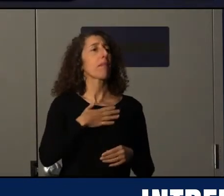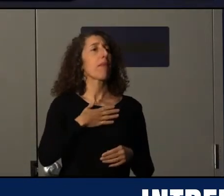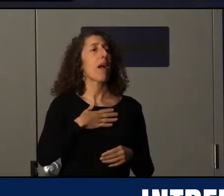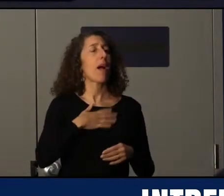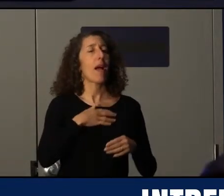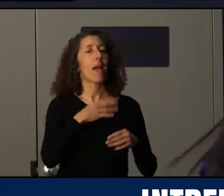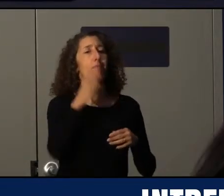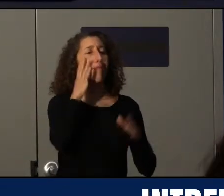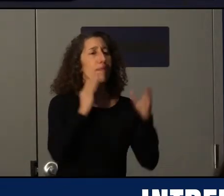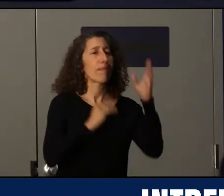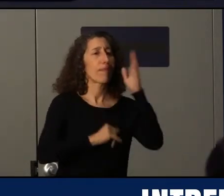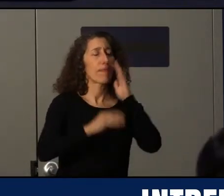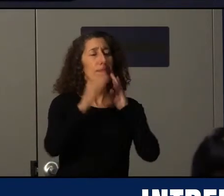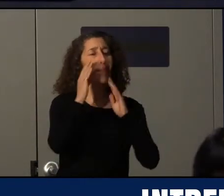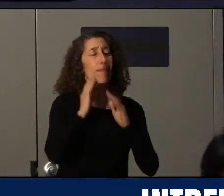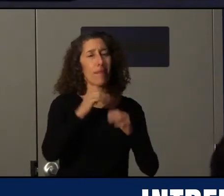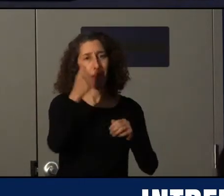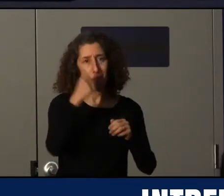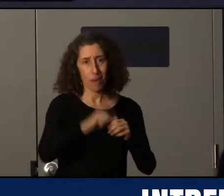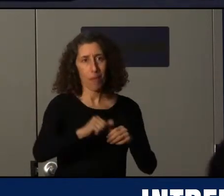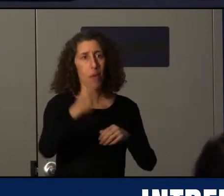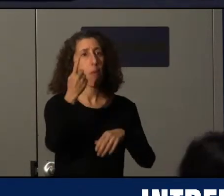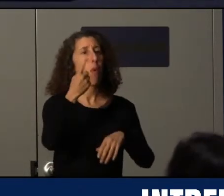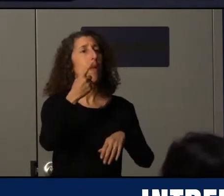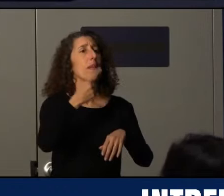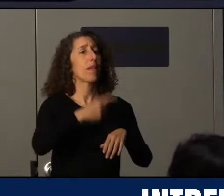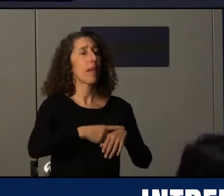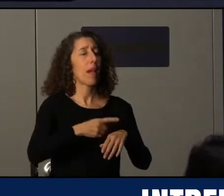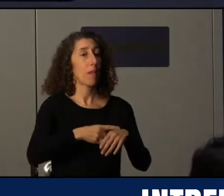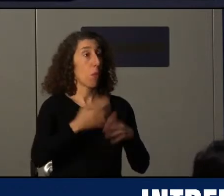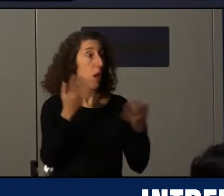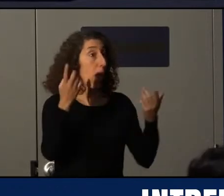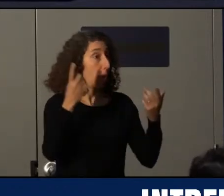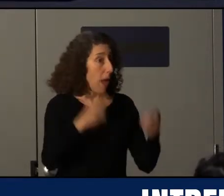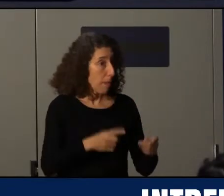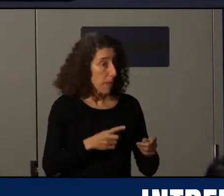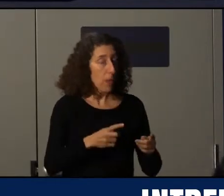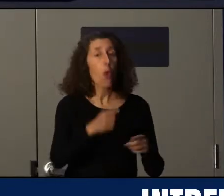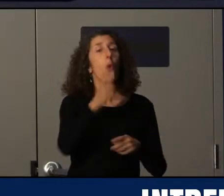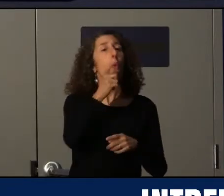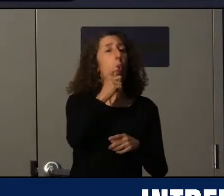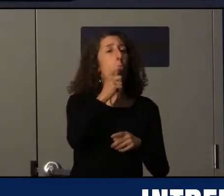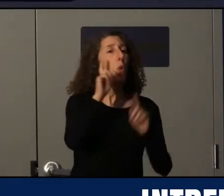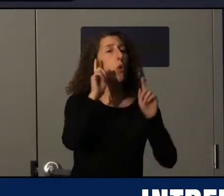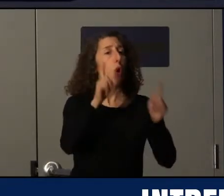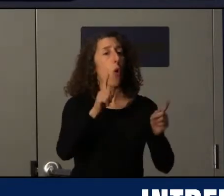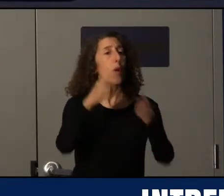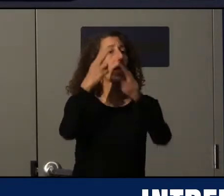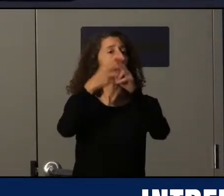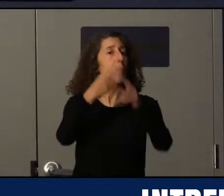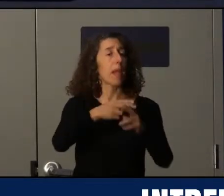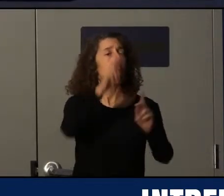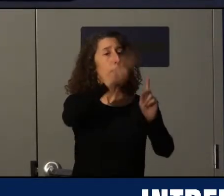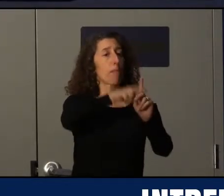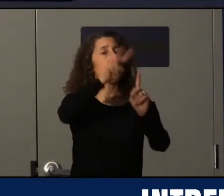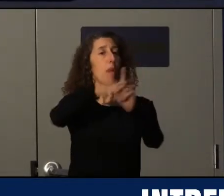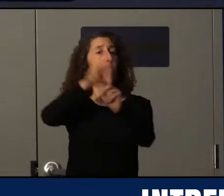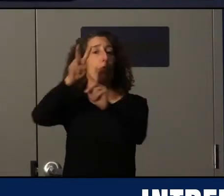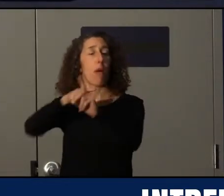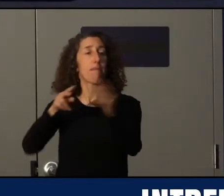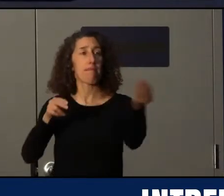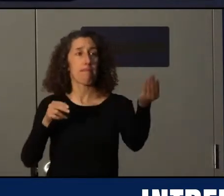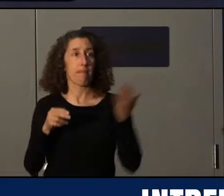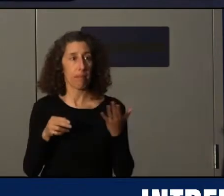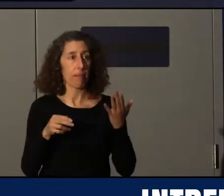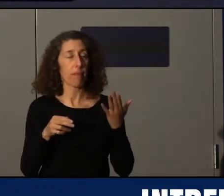of Discovery, and when we were first assigned to that flight, it was meant to be the final flight of the space shuttle